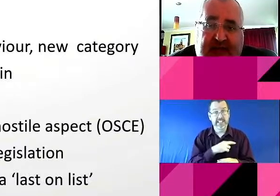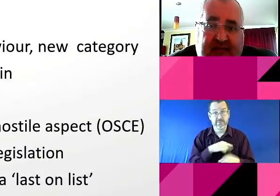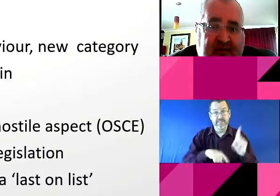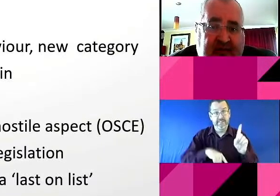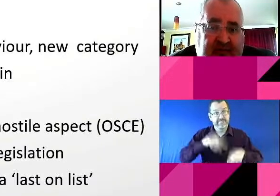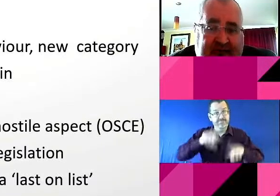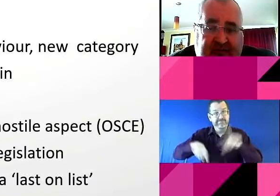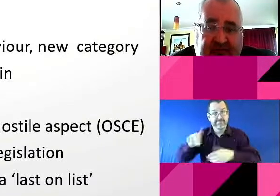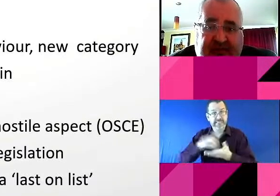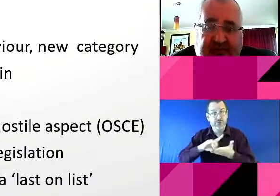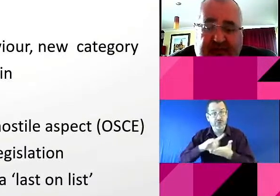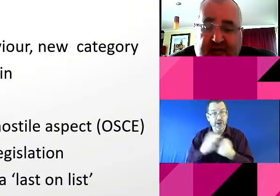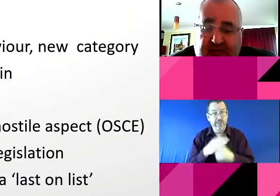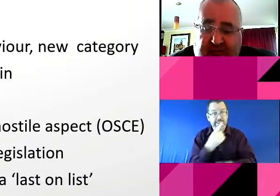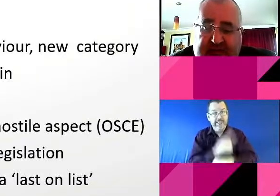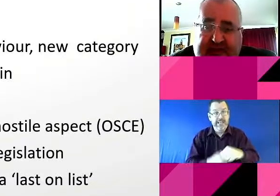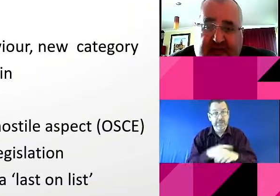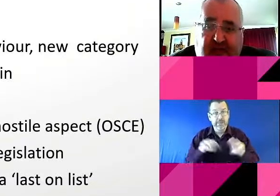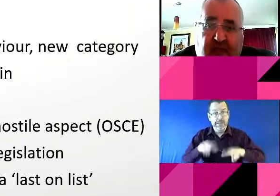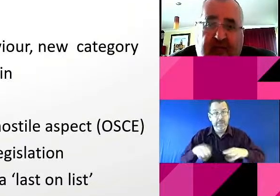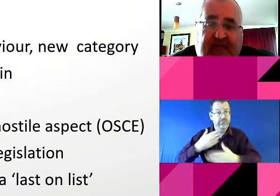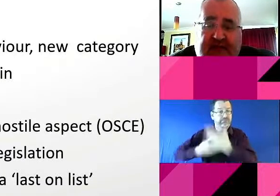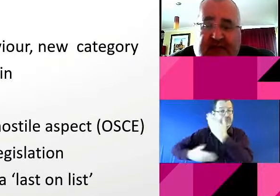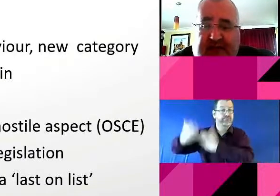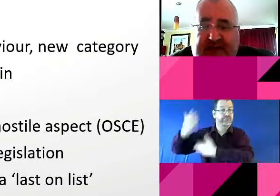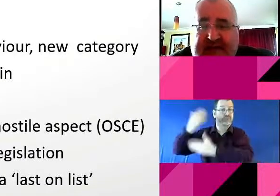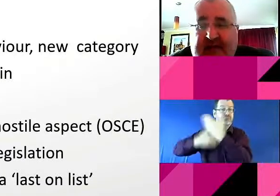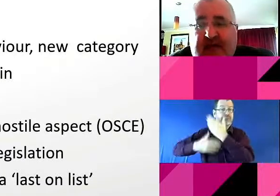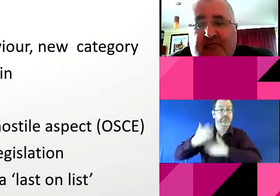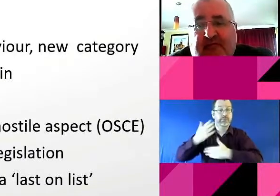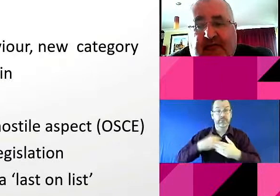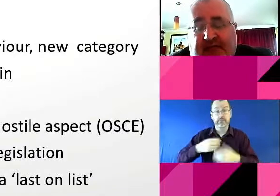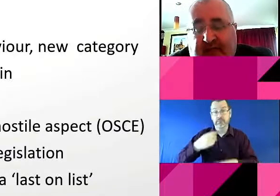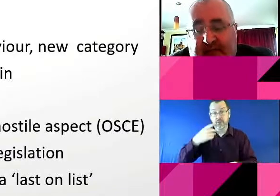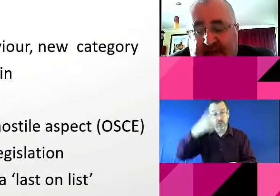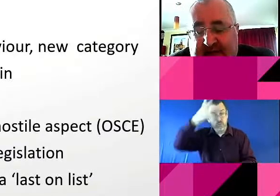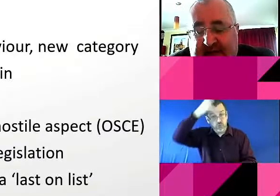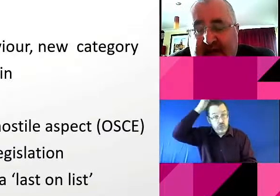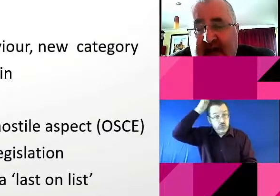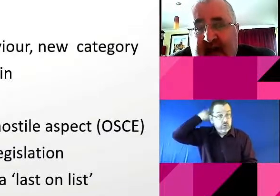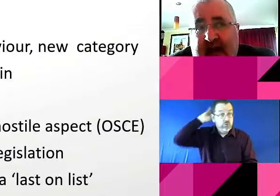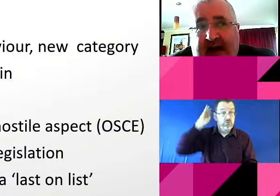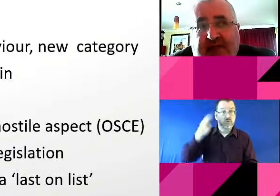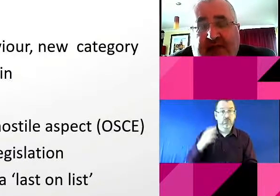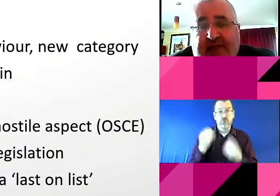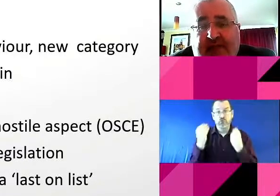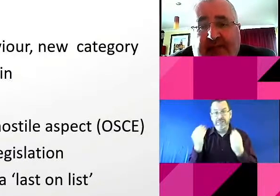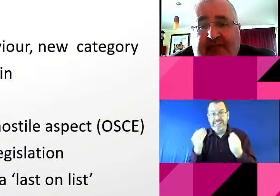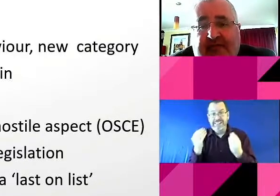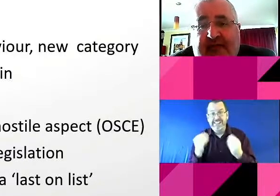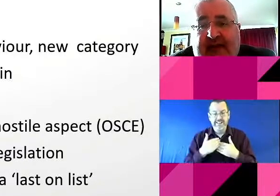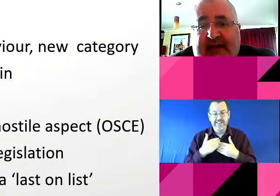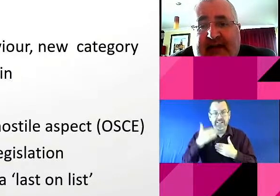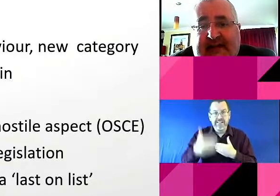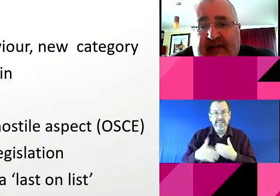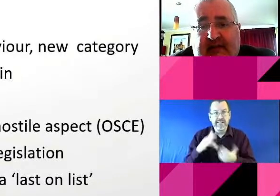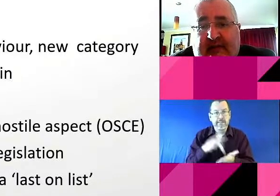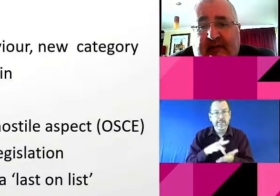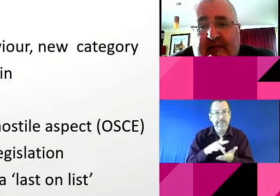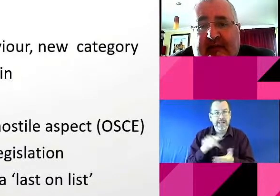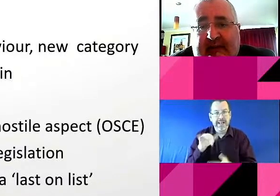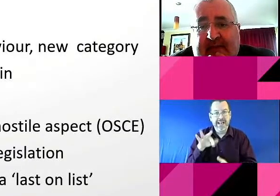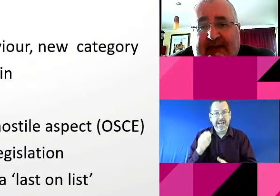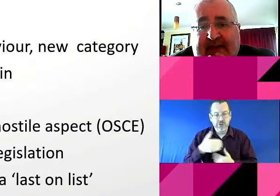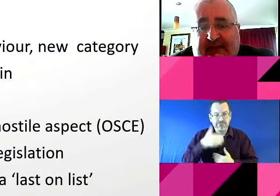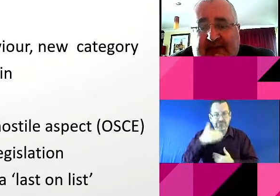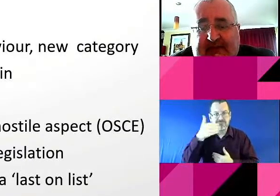throughout time. If we go back to ancient Greece and Rome, if we trace through the feudal period, and right up to the Nazi era